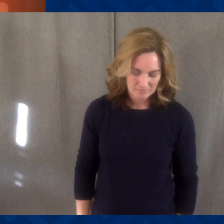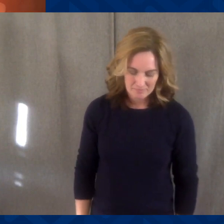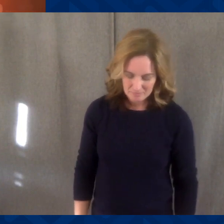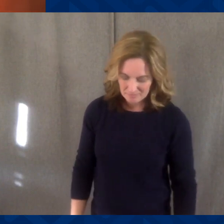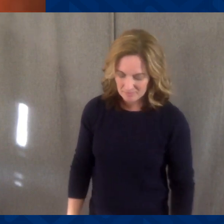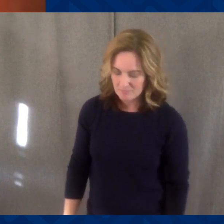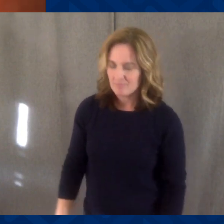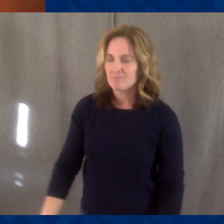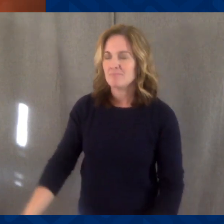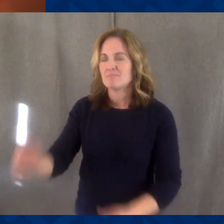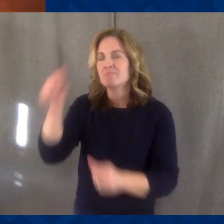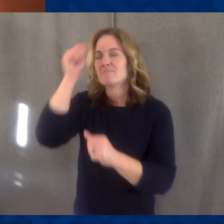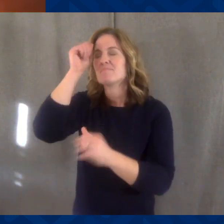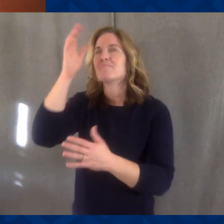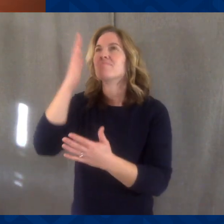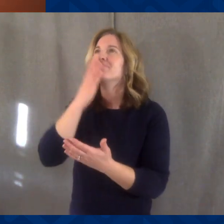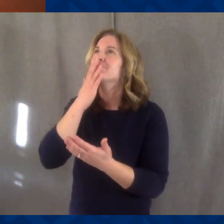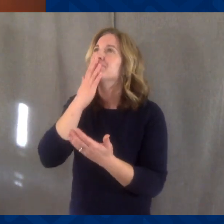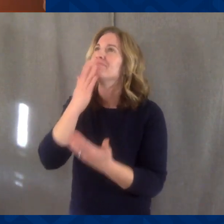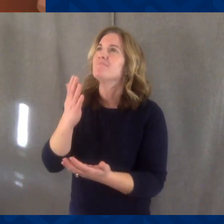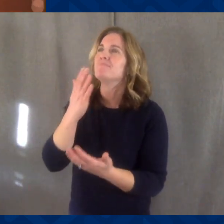Thank you.